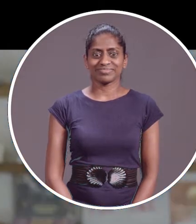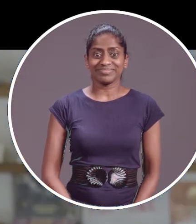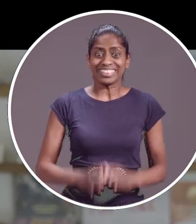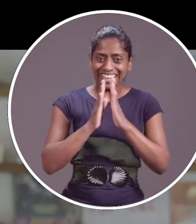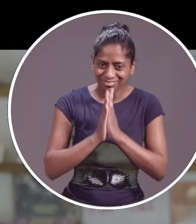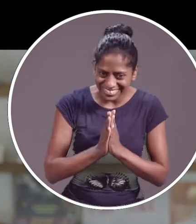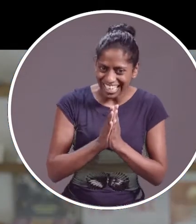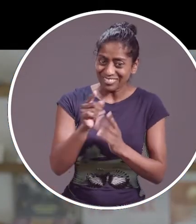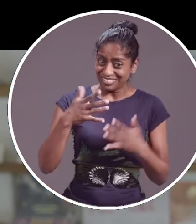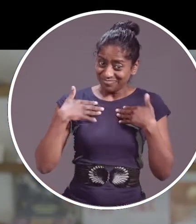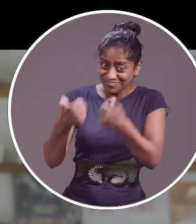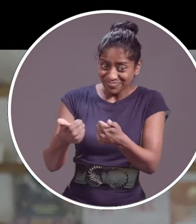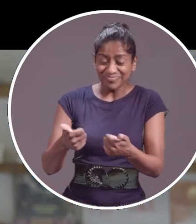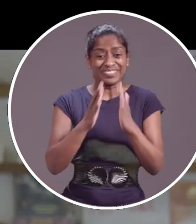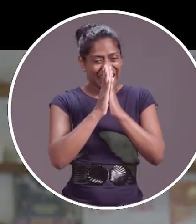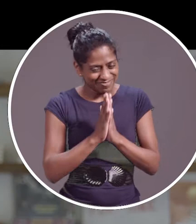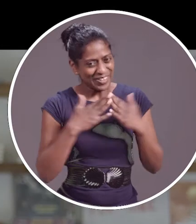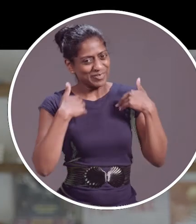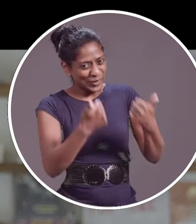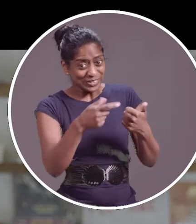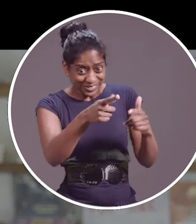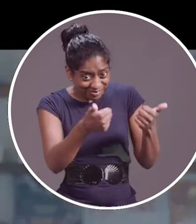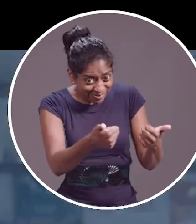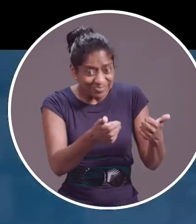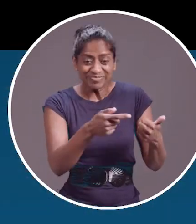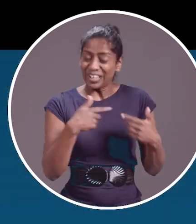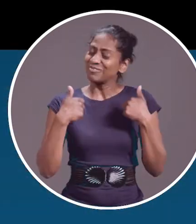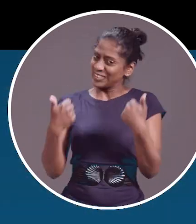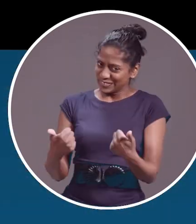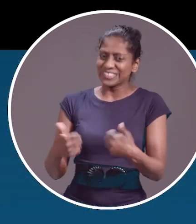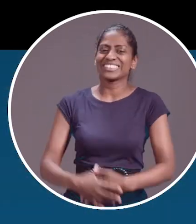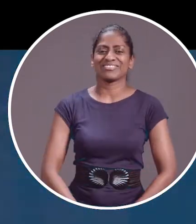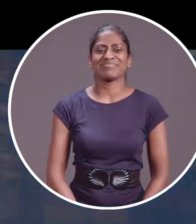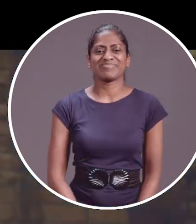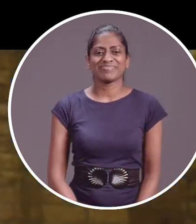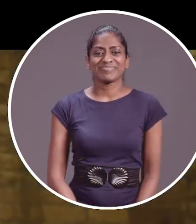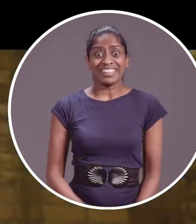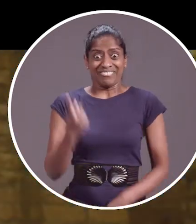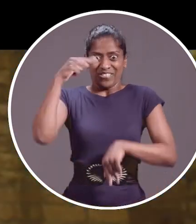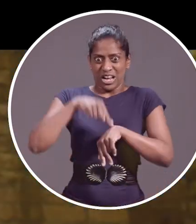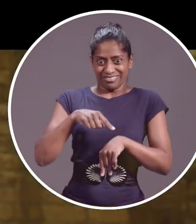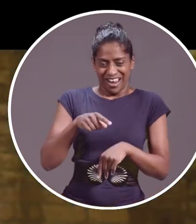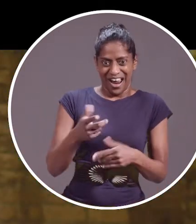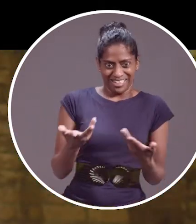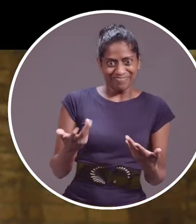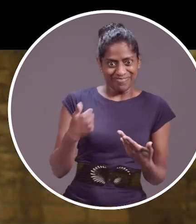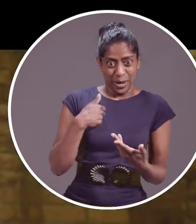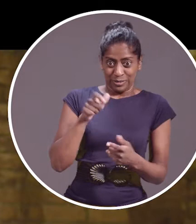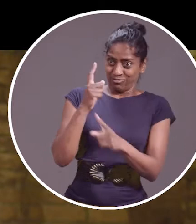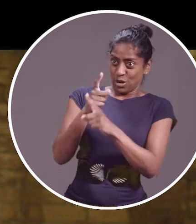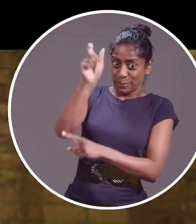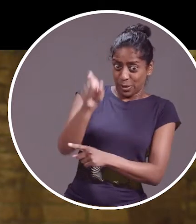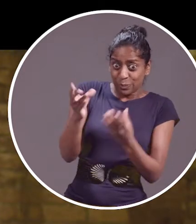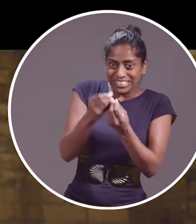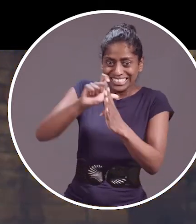Namaste, Pratima. How are you? Namaste, I'm good. How are you, Monica? I'm good. This is my first time, talking to a person